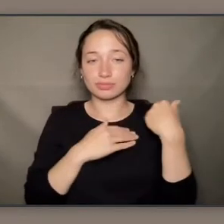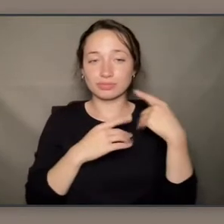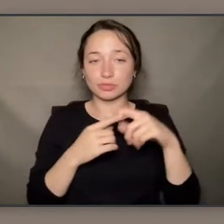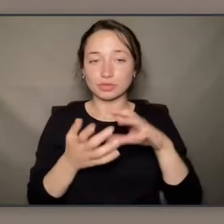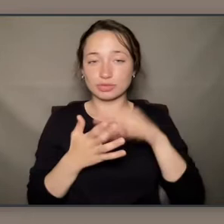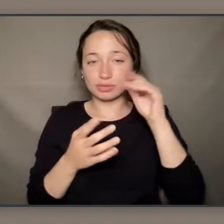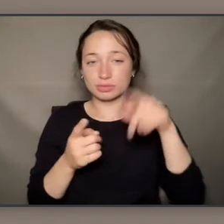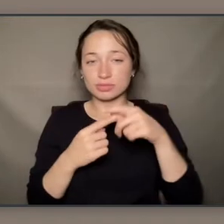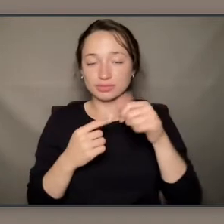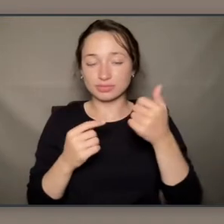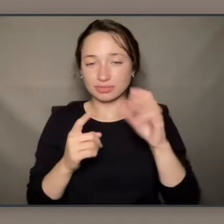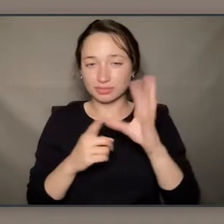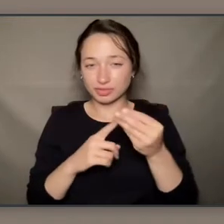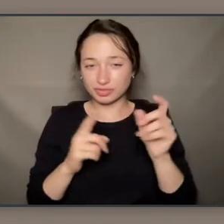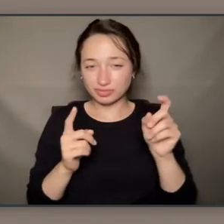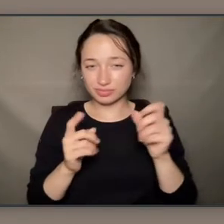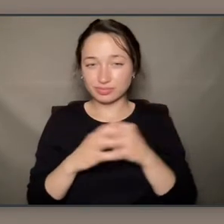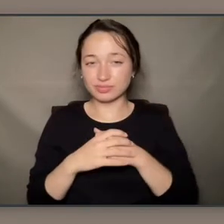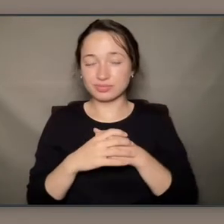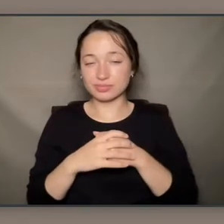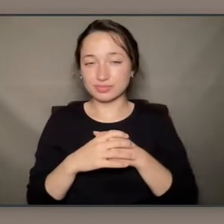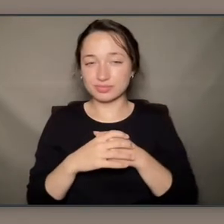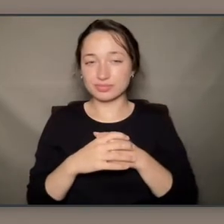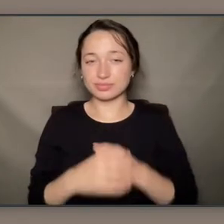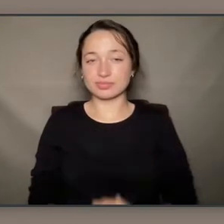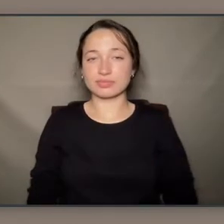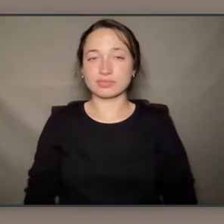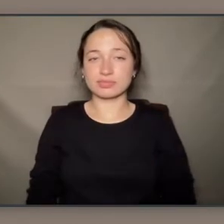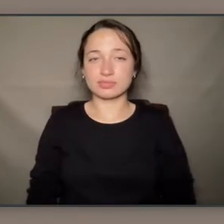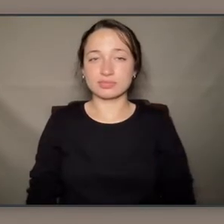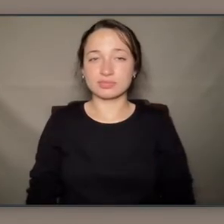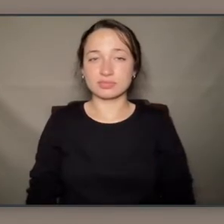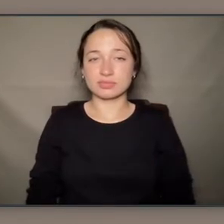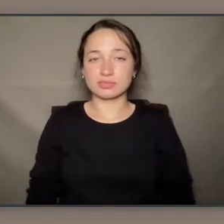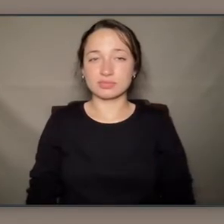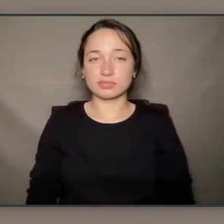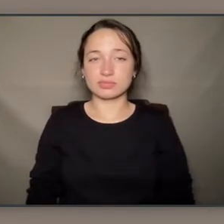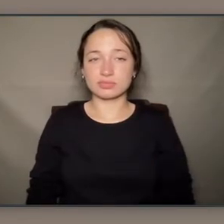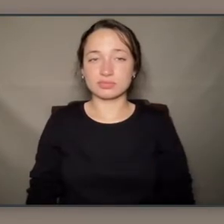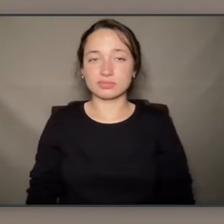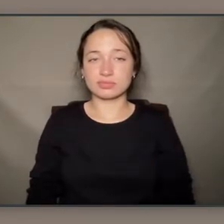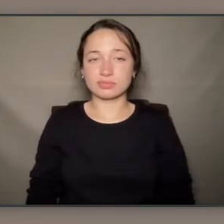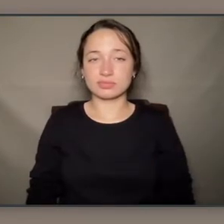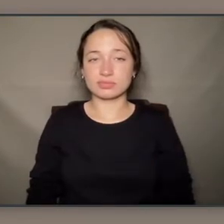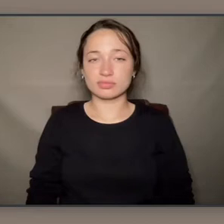dominant culture's responsibility to learn about the other culture?